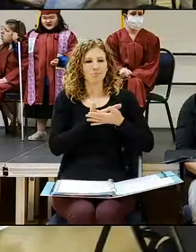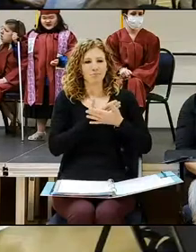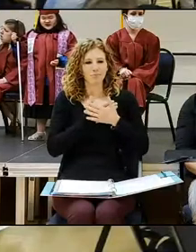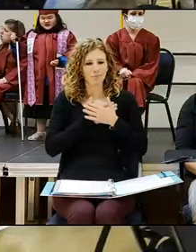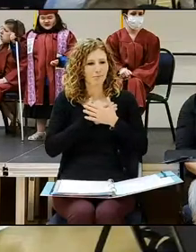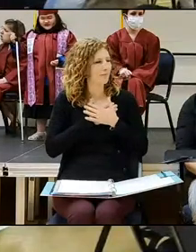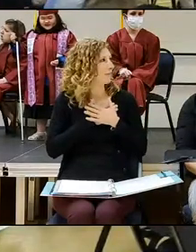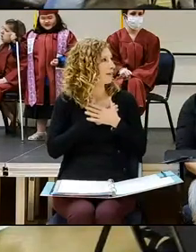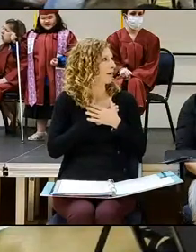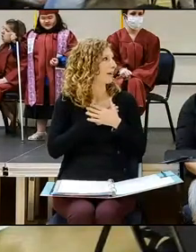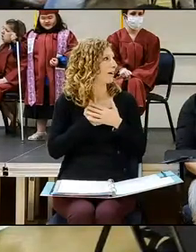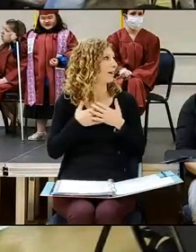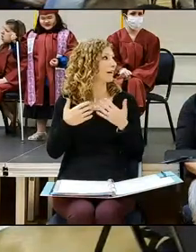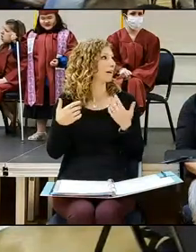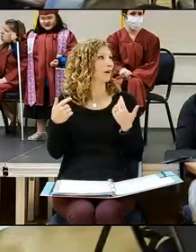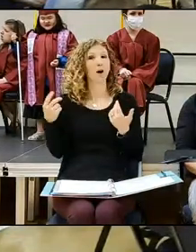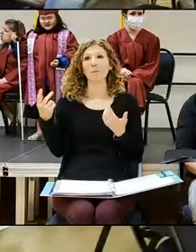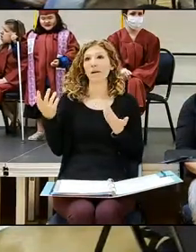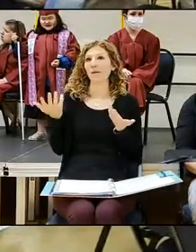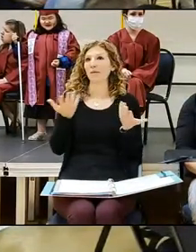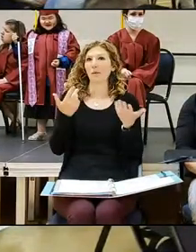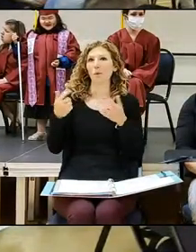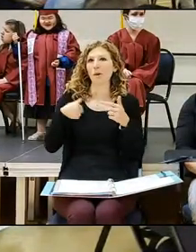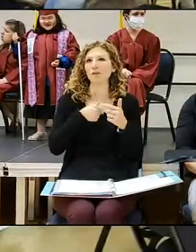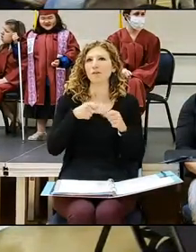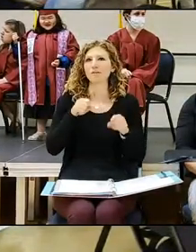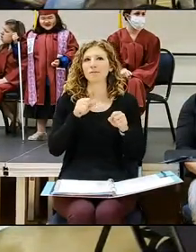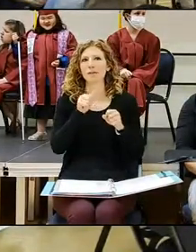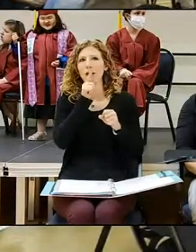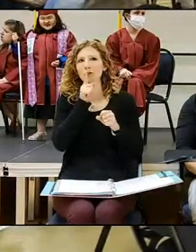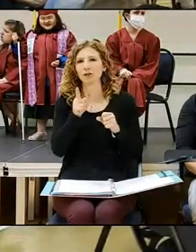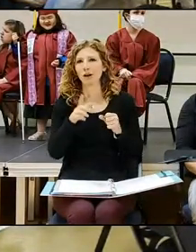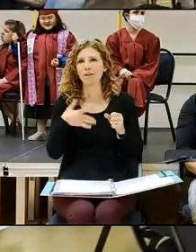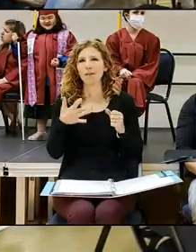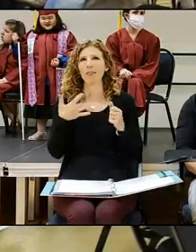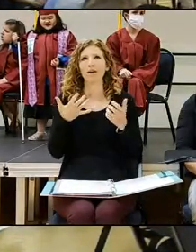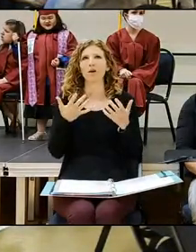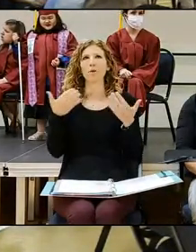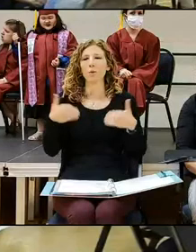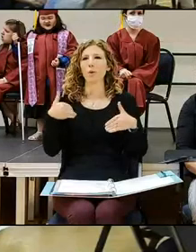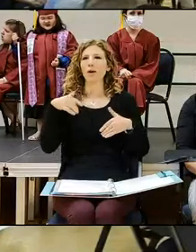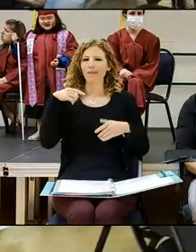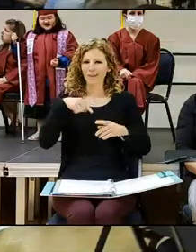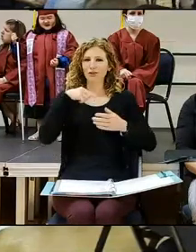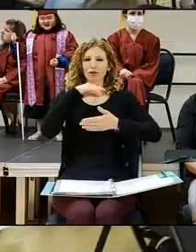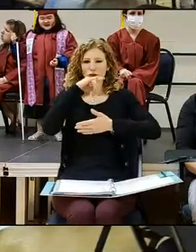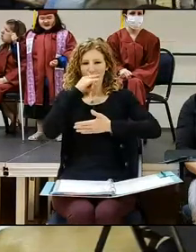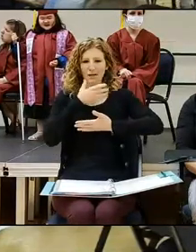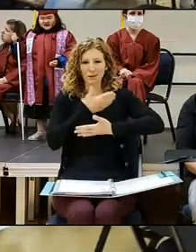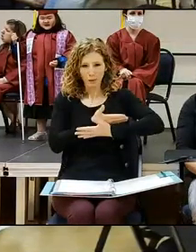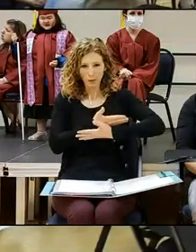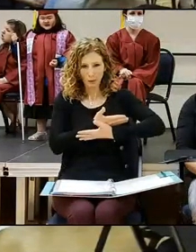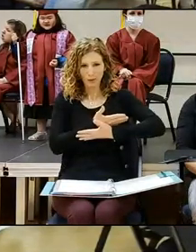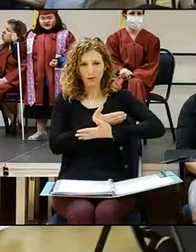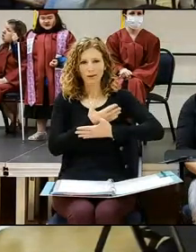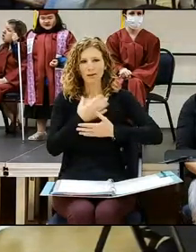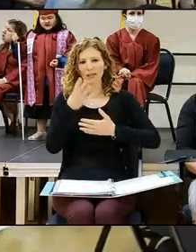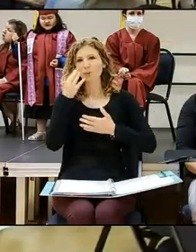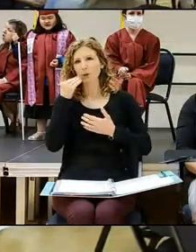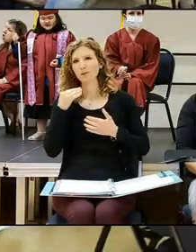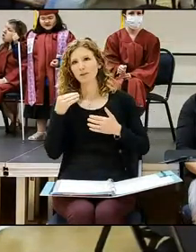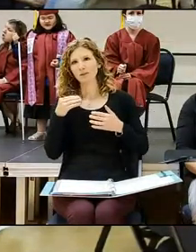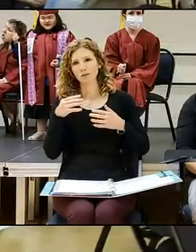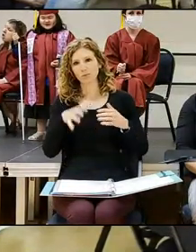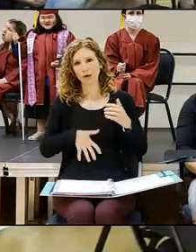well, we weren't sure. This child has provided a challenge in the pregnancy. At 20 weeks, he